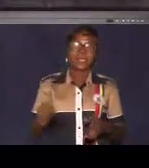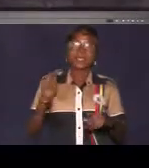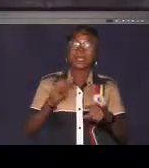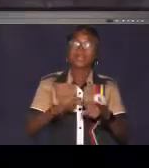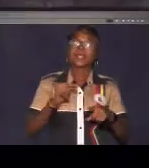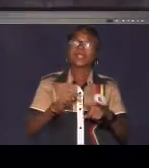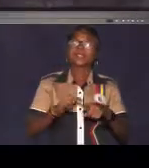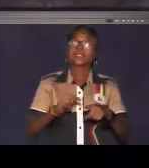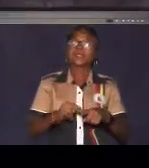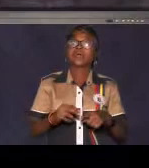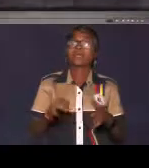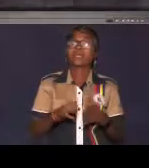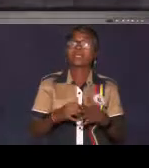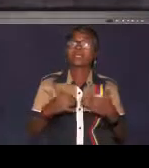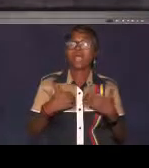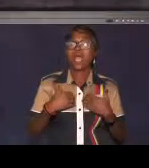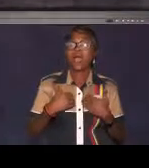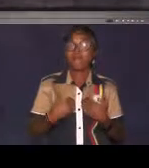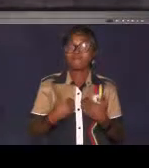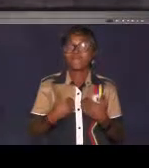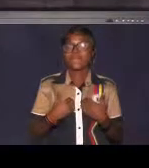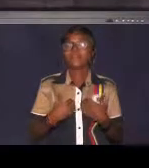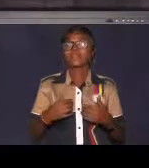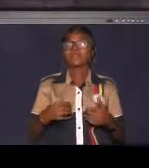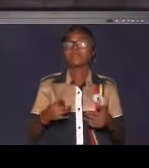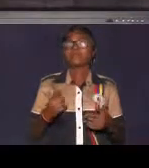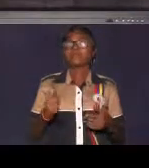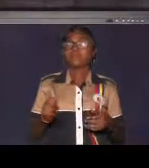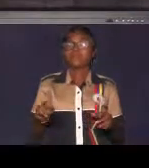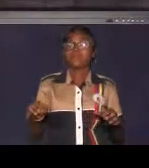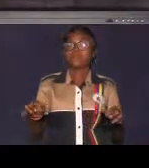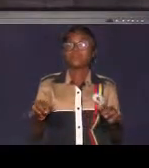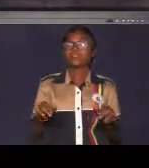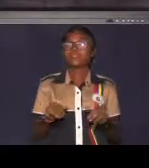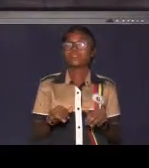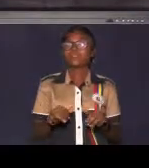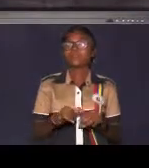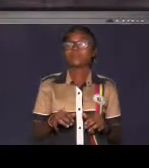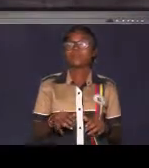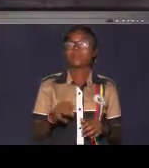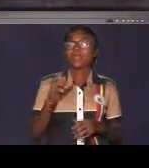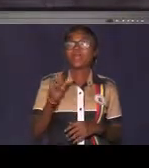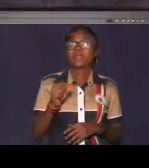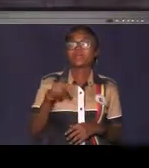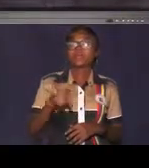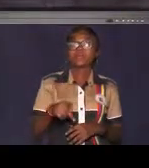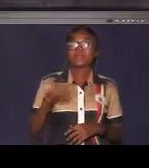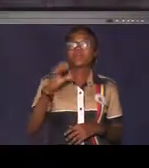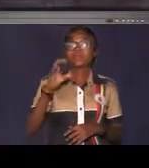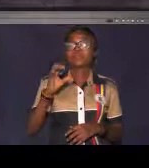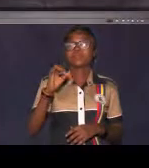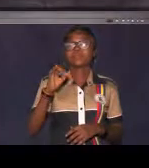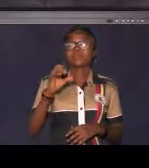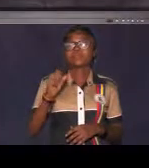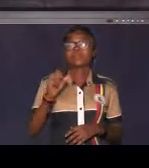that has both its singular and plural forms spelt the same way. Species,